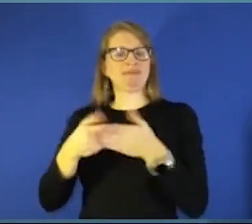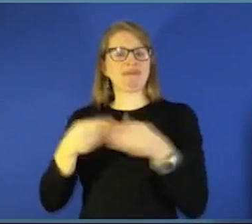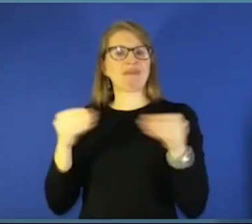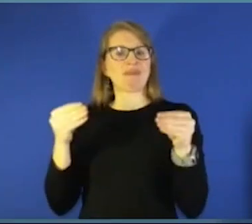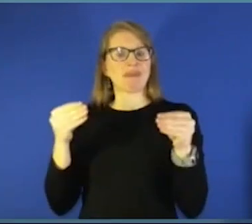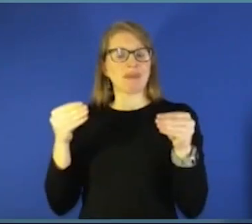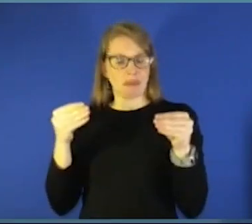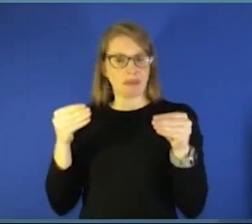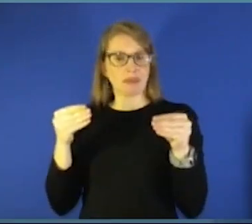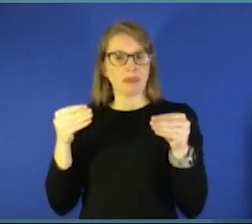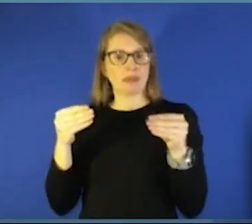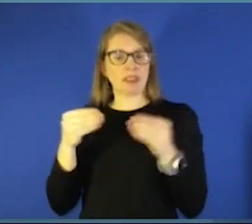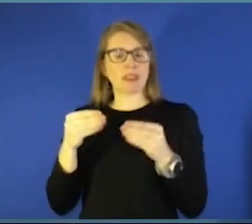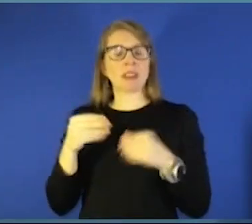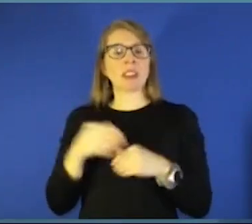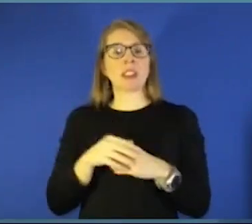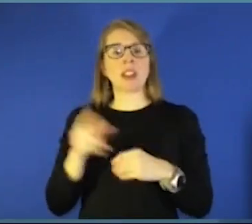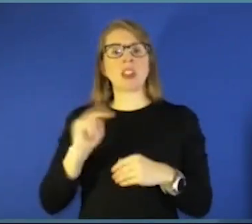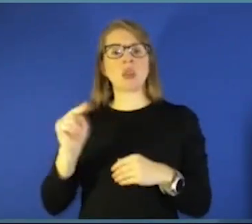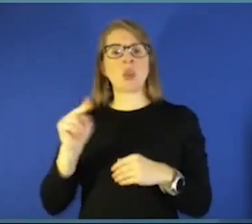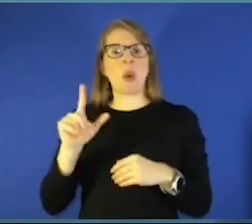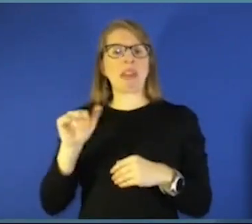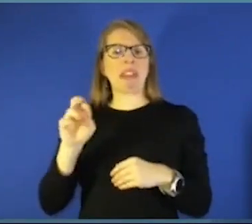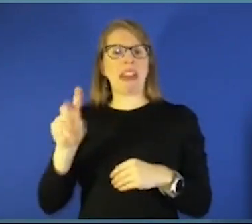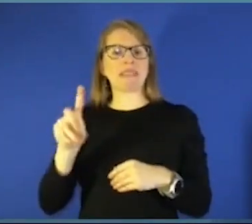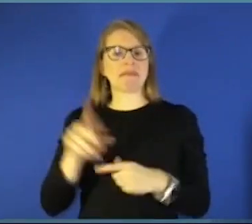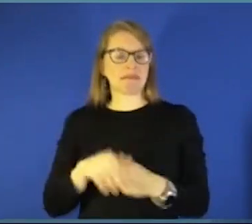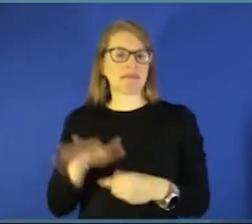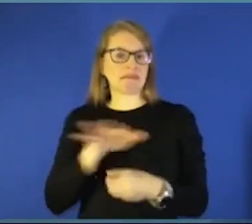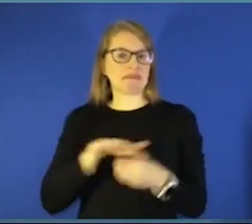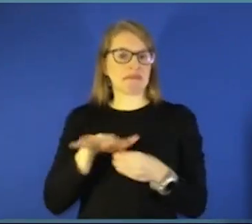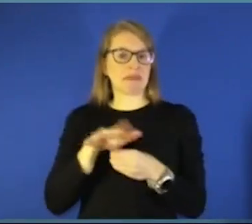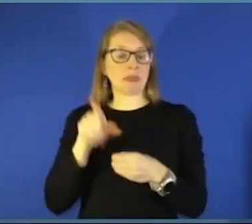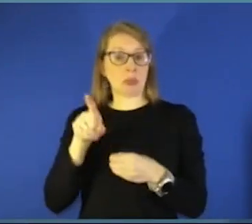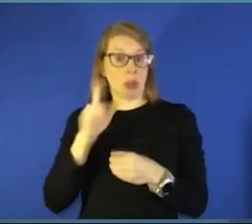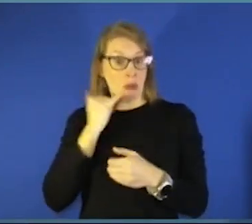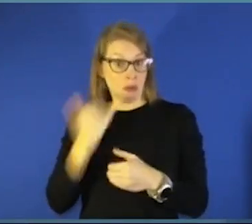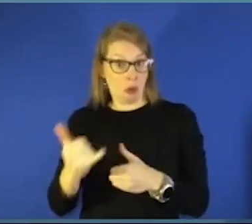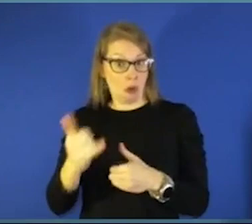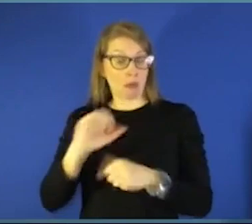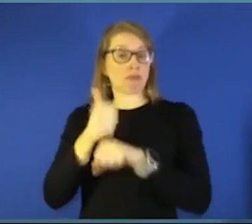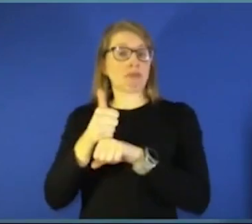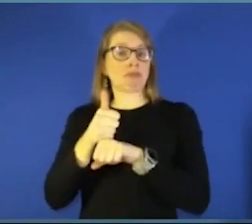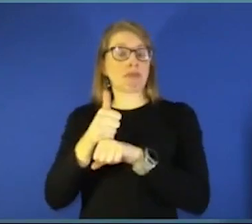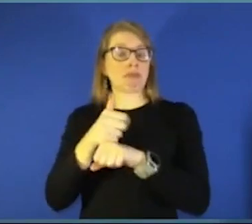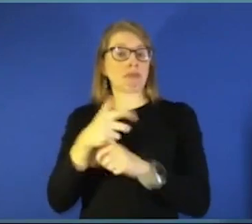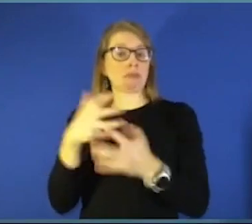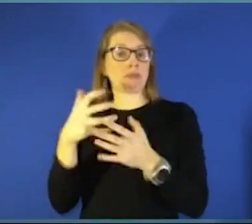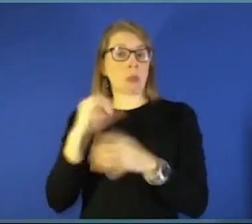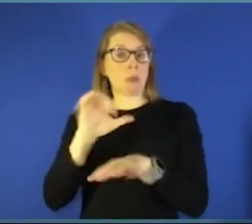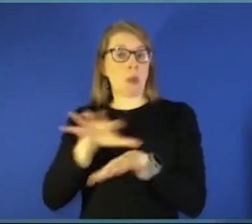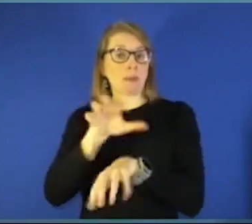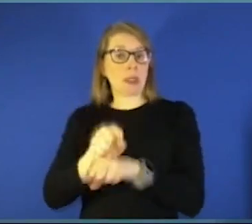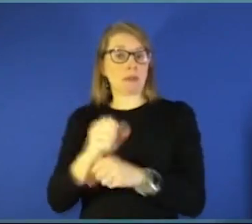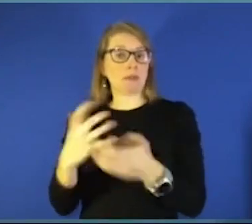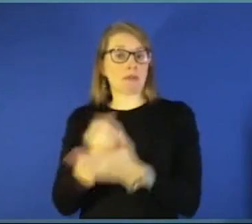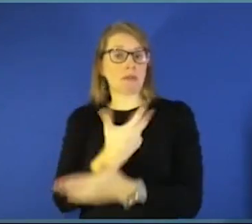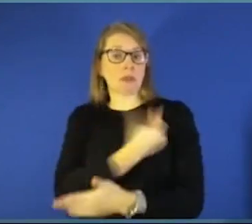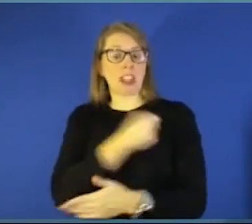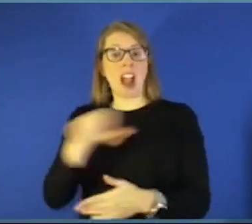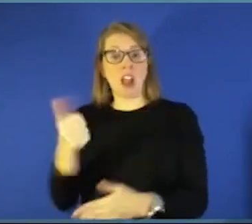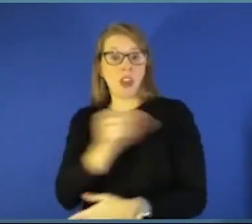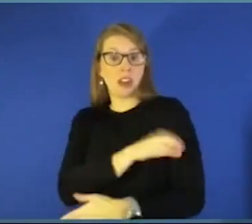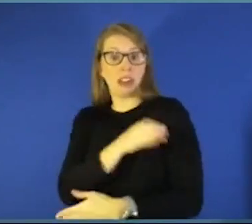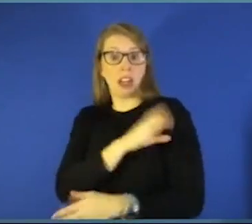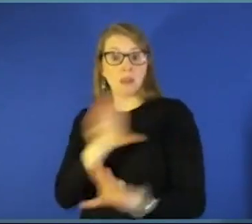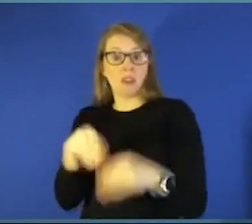Northland. You can call there to arrange to get a vaccine, and the other clinics are also providing